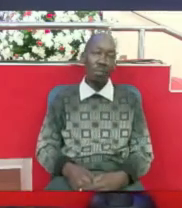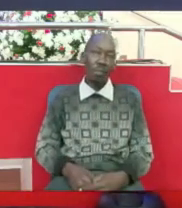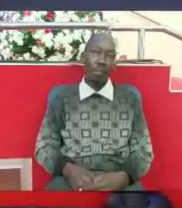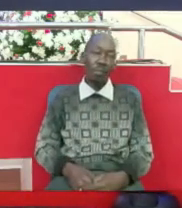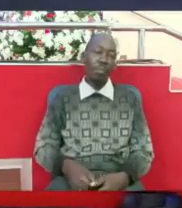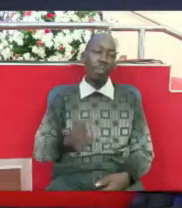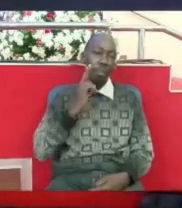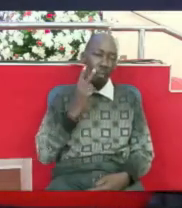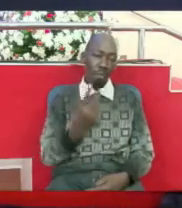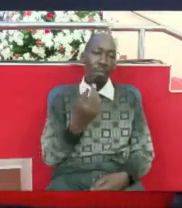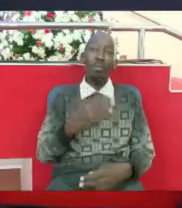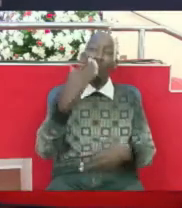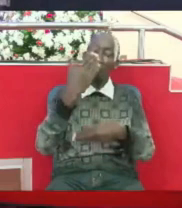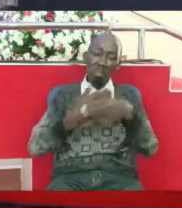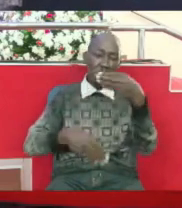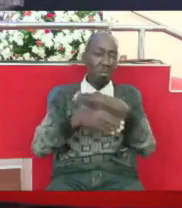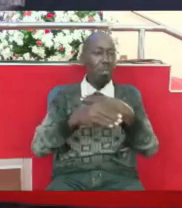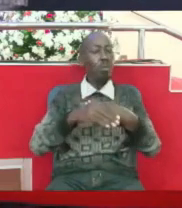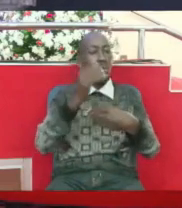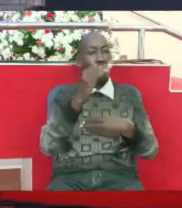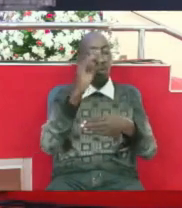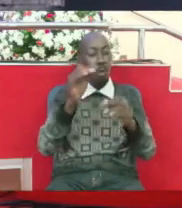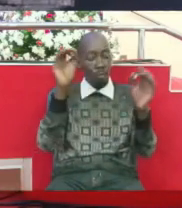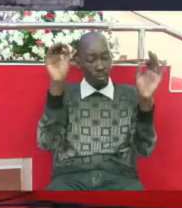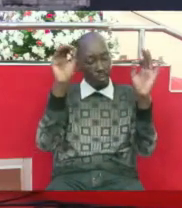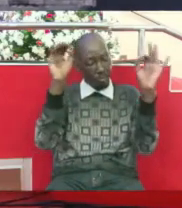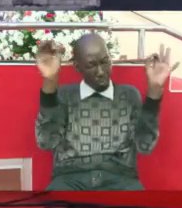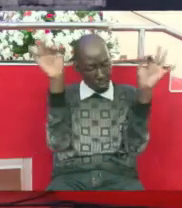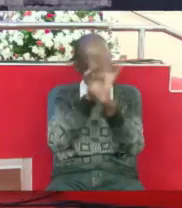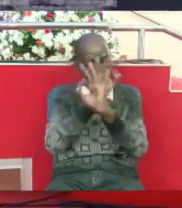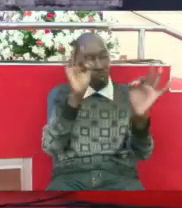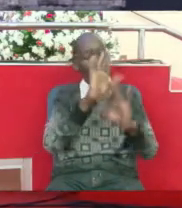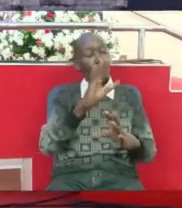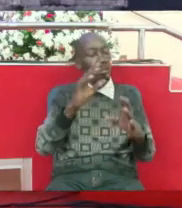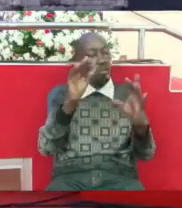are the building blocks of your miracle.